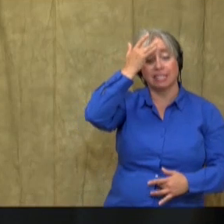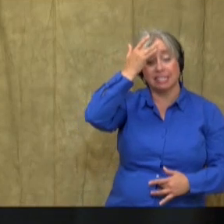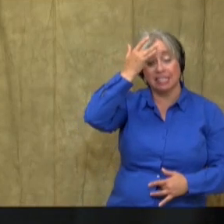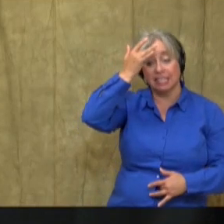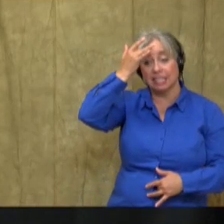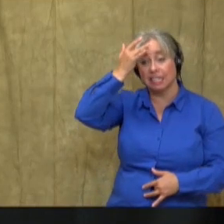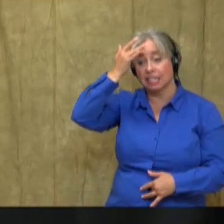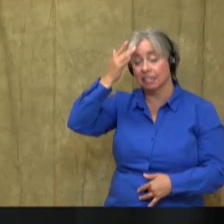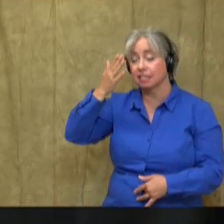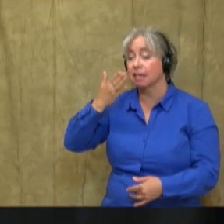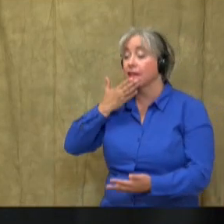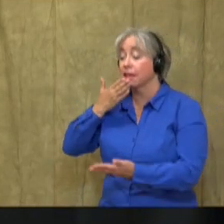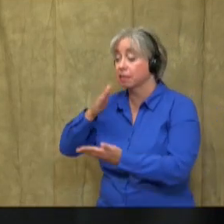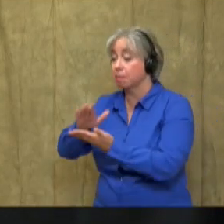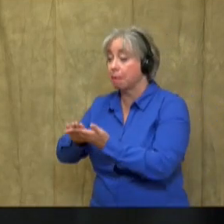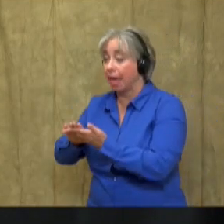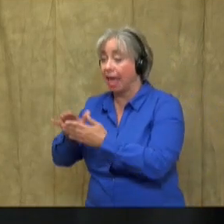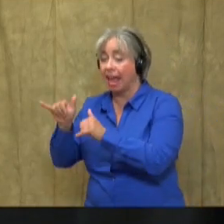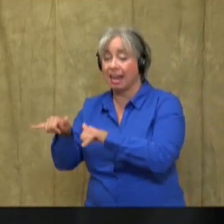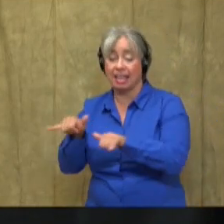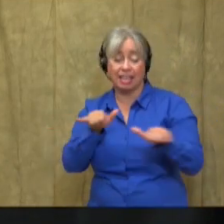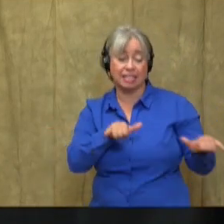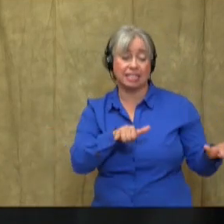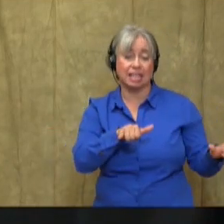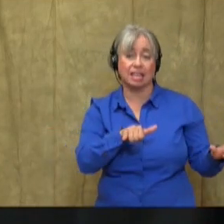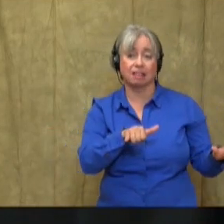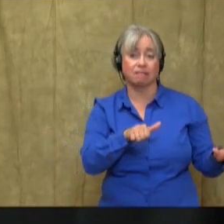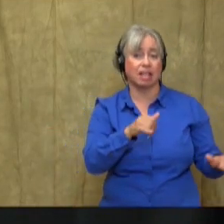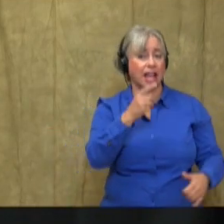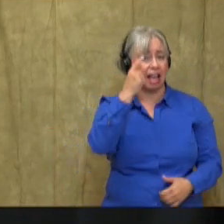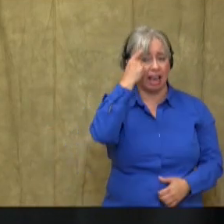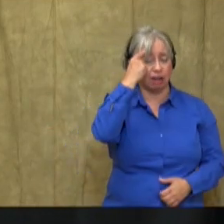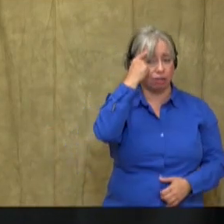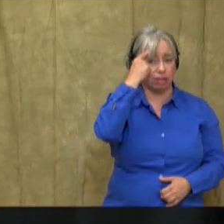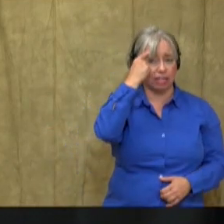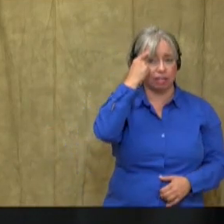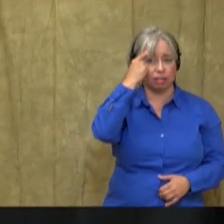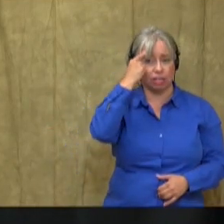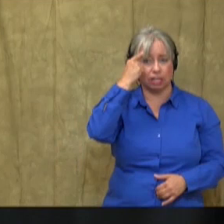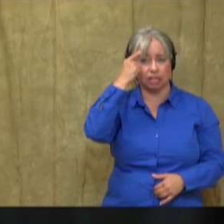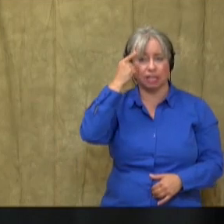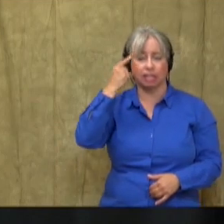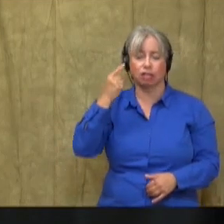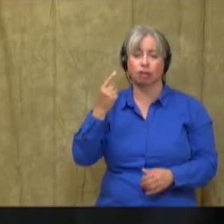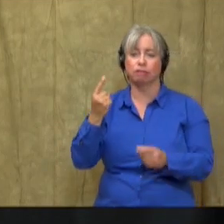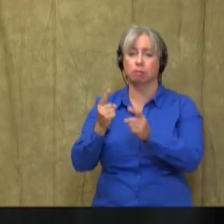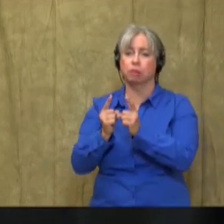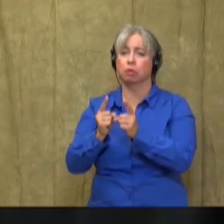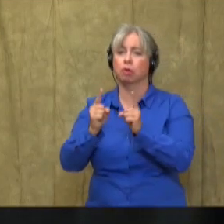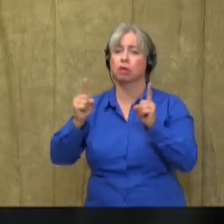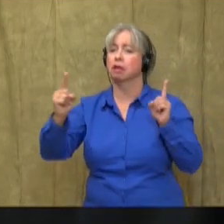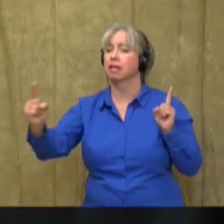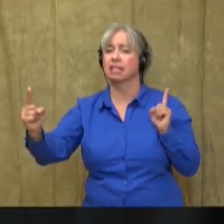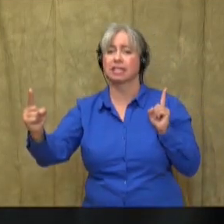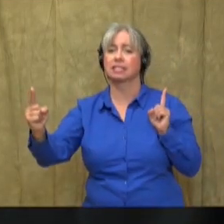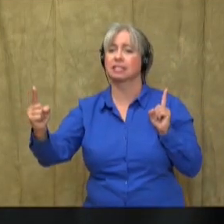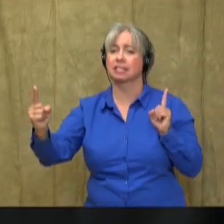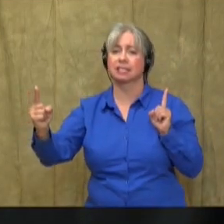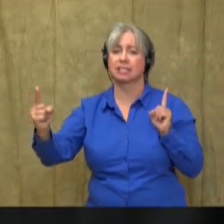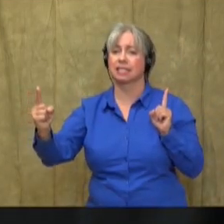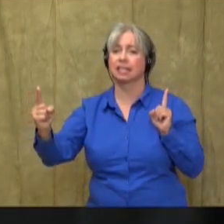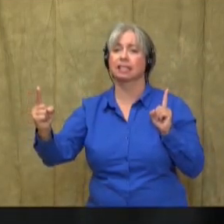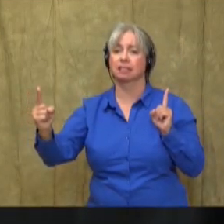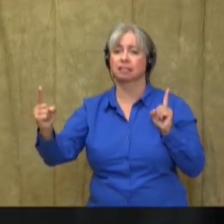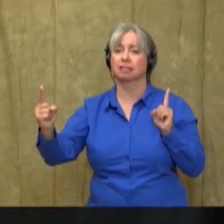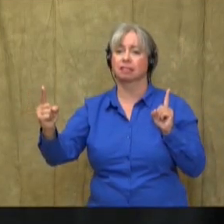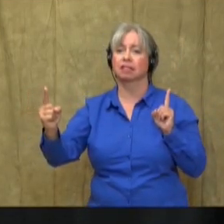was nearly as bad as the Black Plague was, I don't think you would have people worried about social distancing. I think you would definitely be doing a little bit